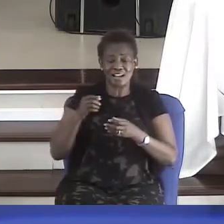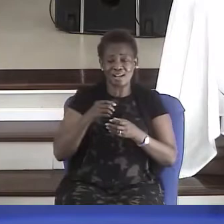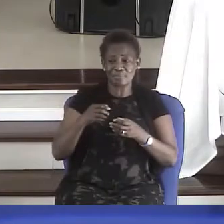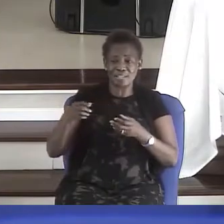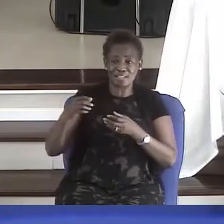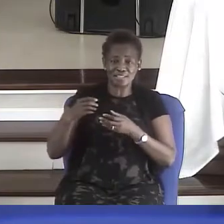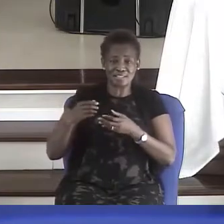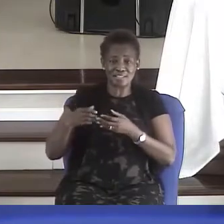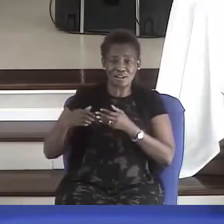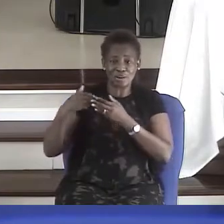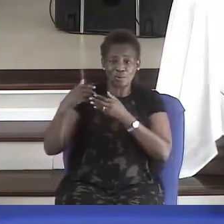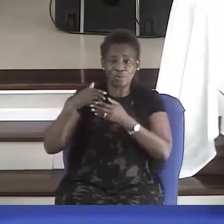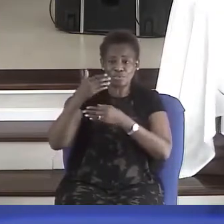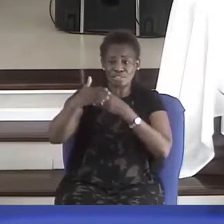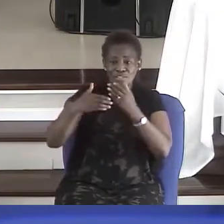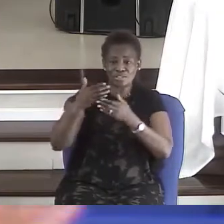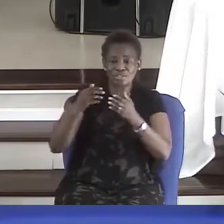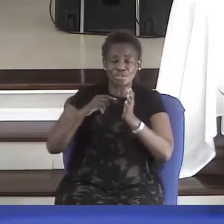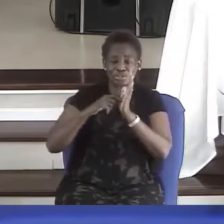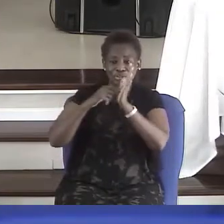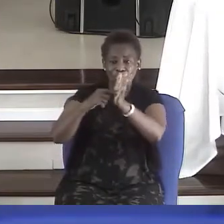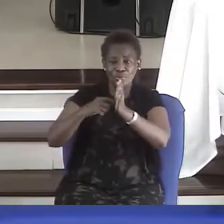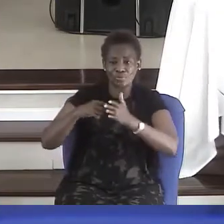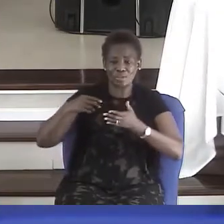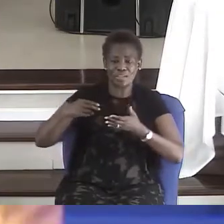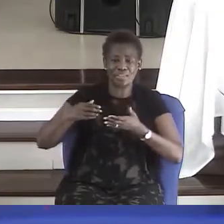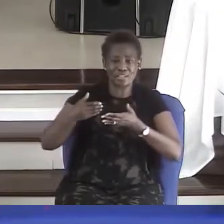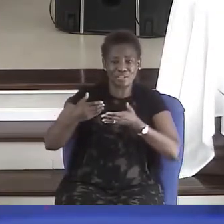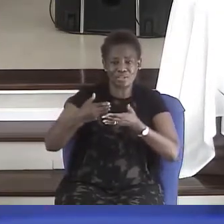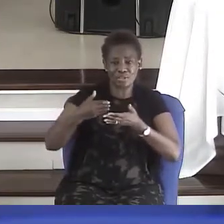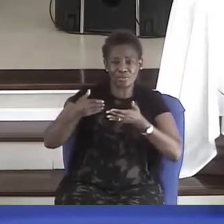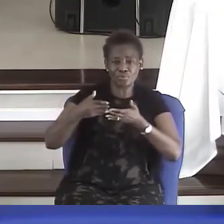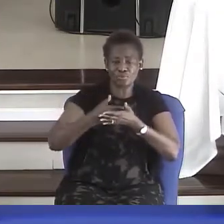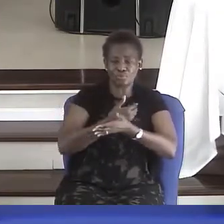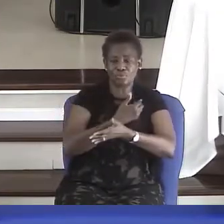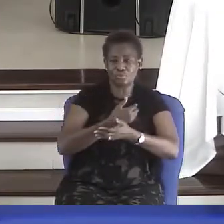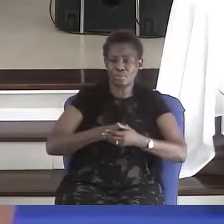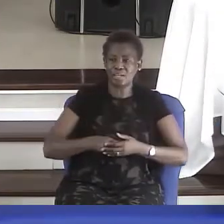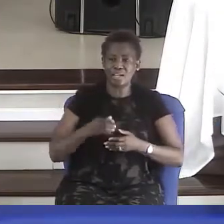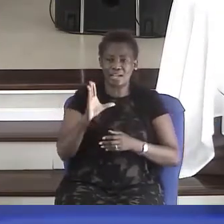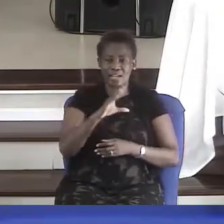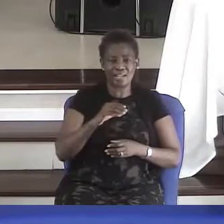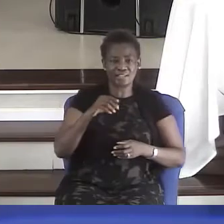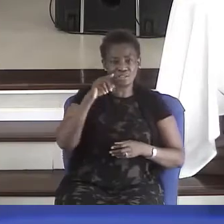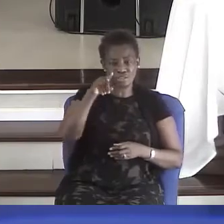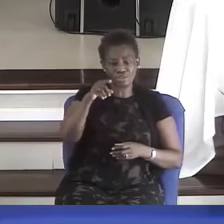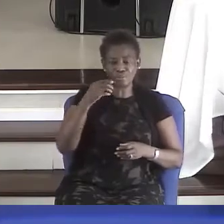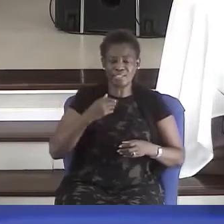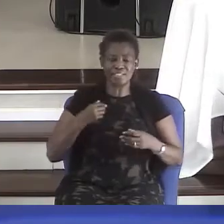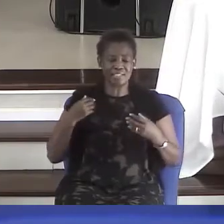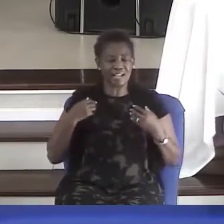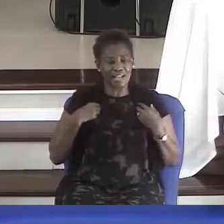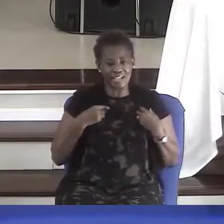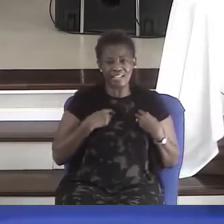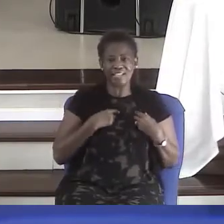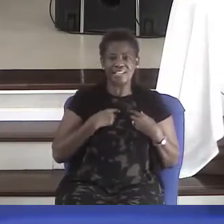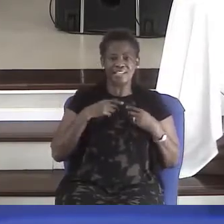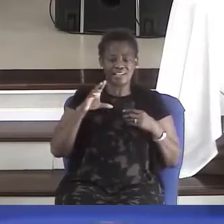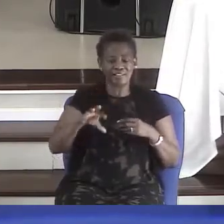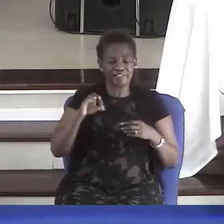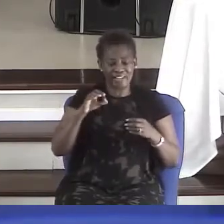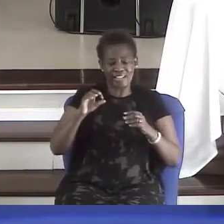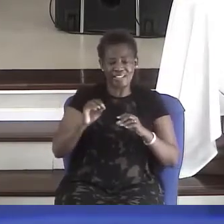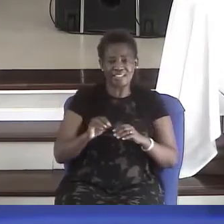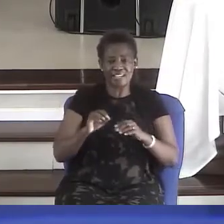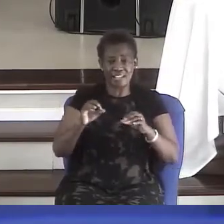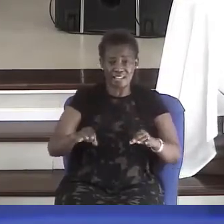the new concealed, and that you and I can find light in God's word and life in God's word. It is